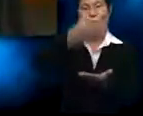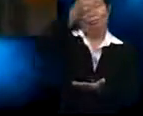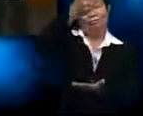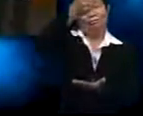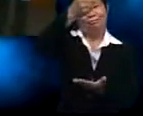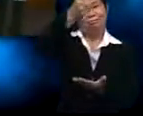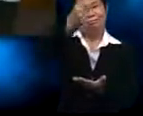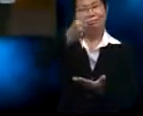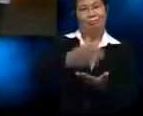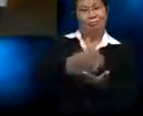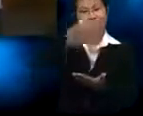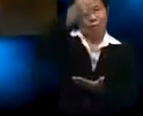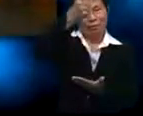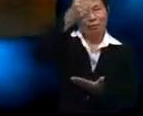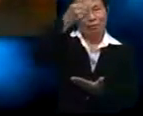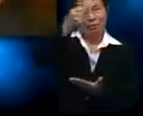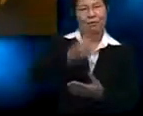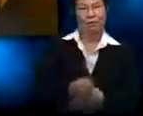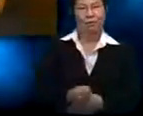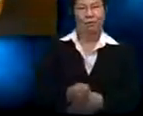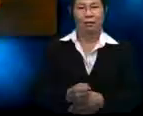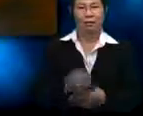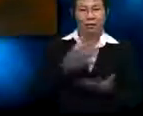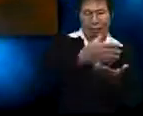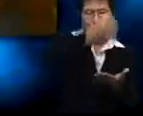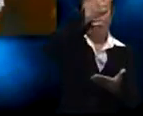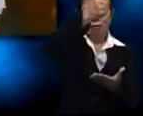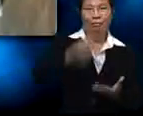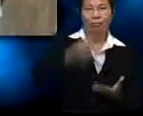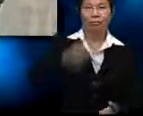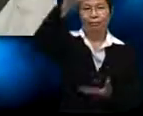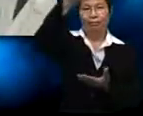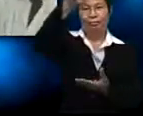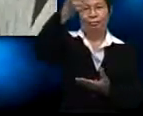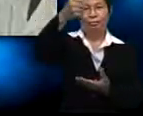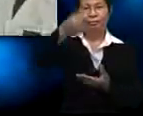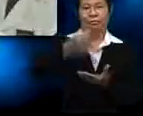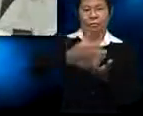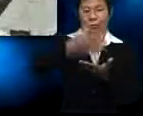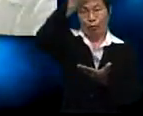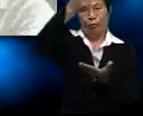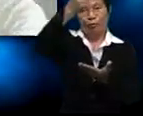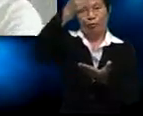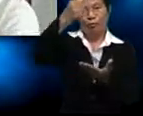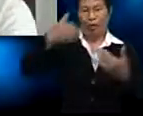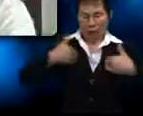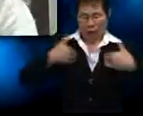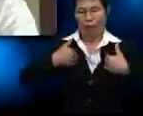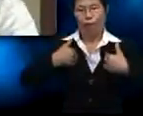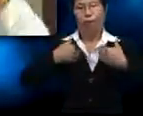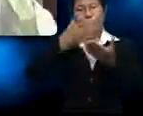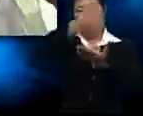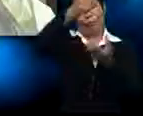bottle. All you have the bottles. Can you take the bottles up? These bottles can contain